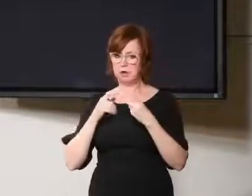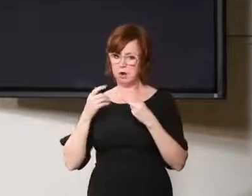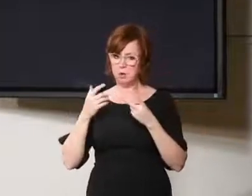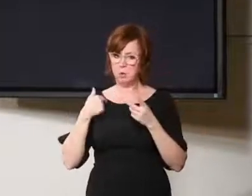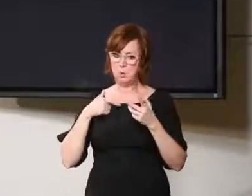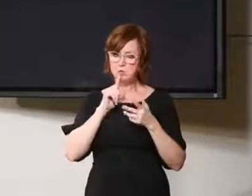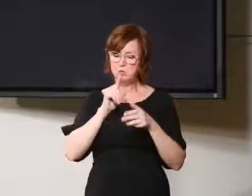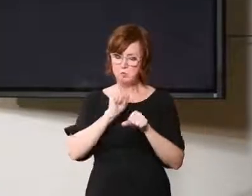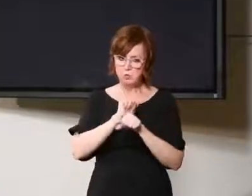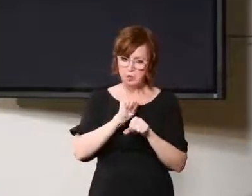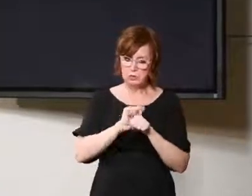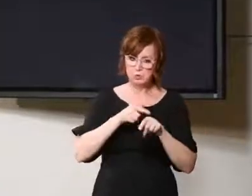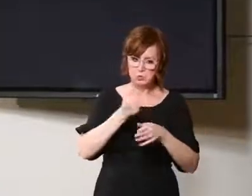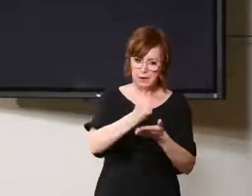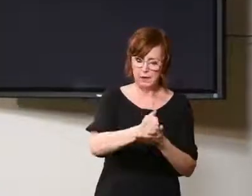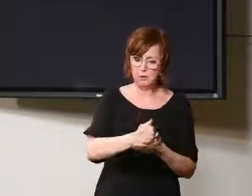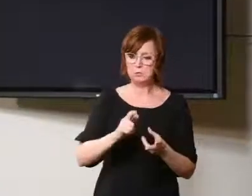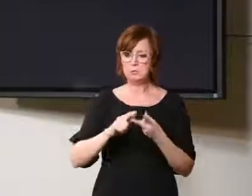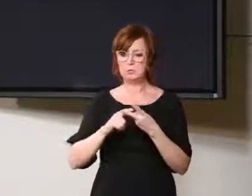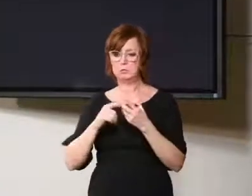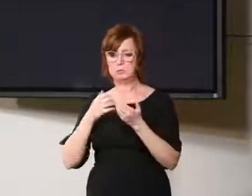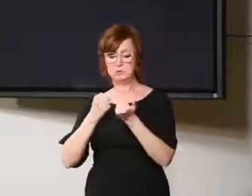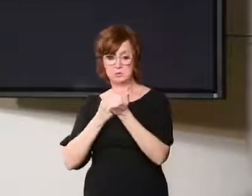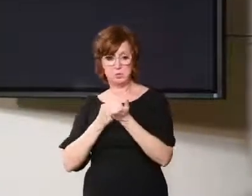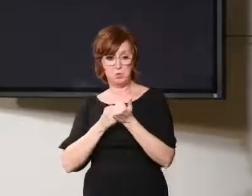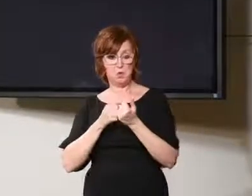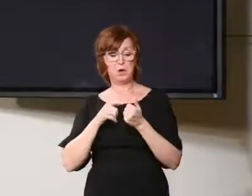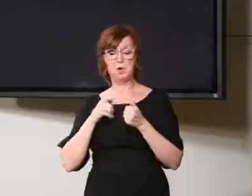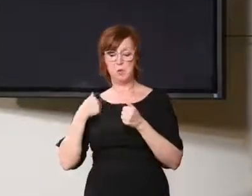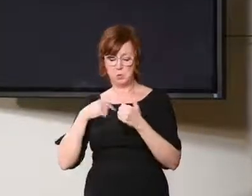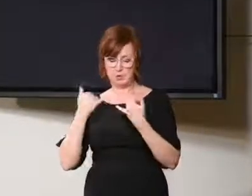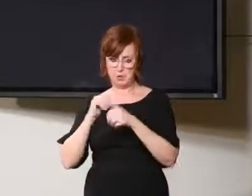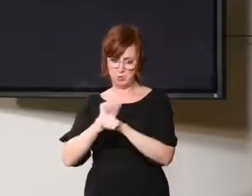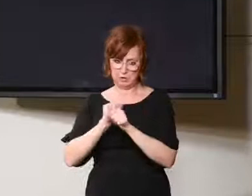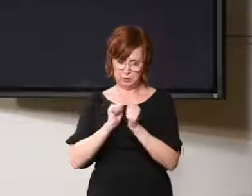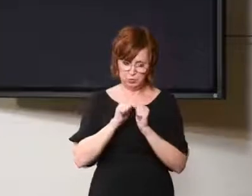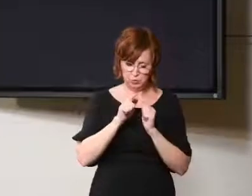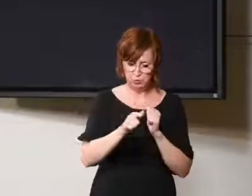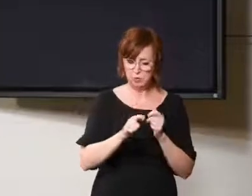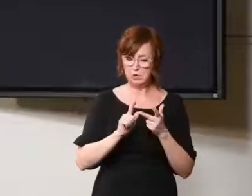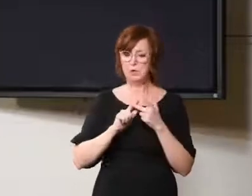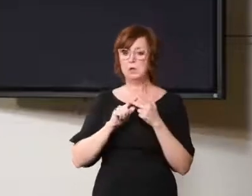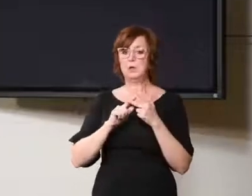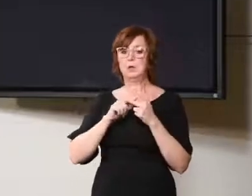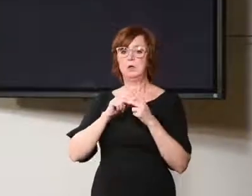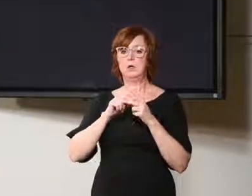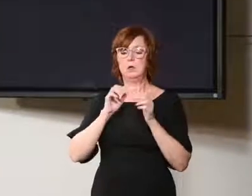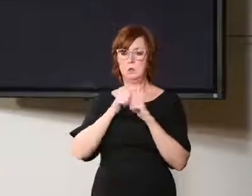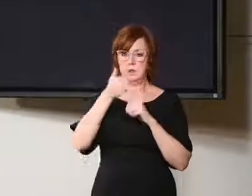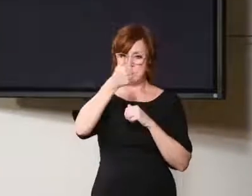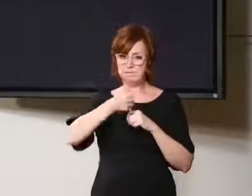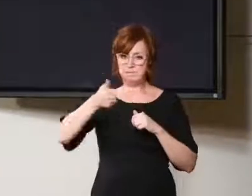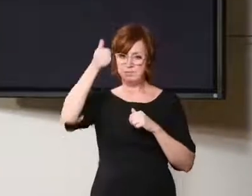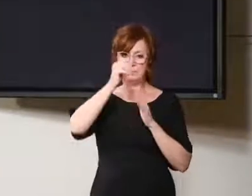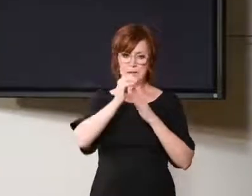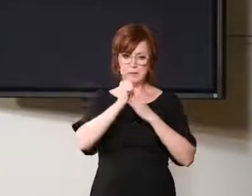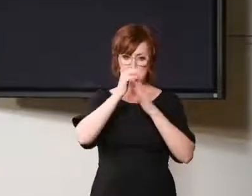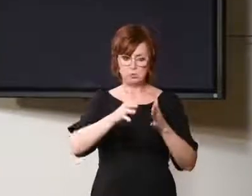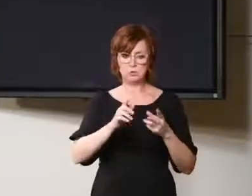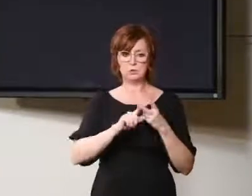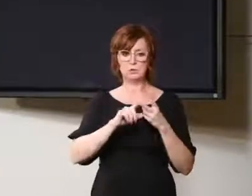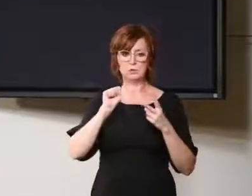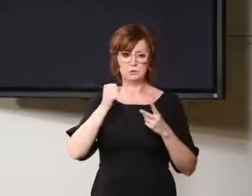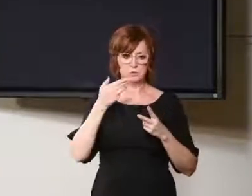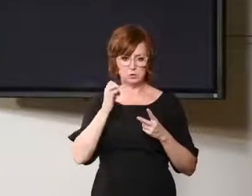we speak with the shelter operators and community leaders to ensure that we